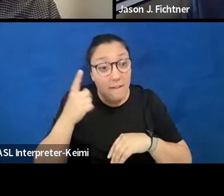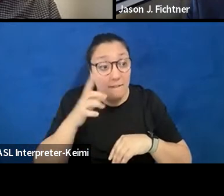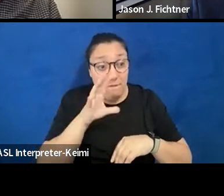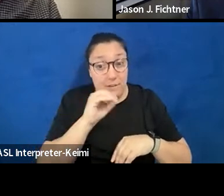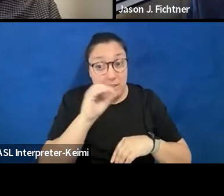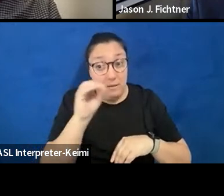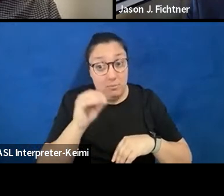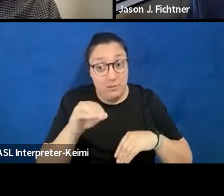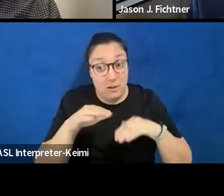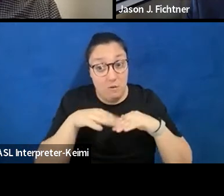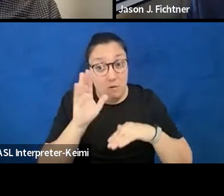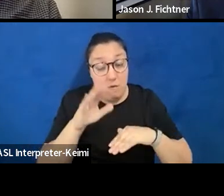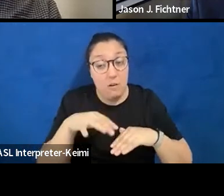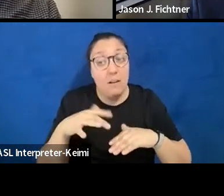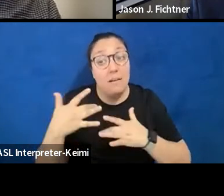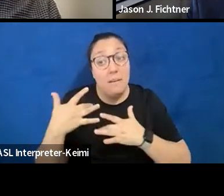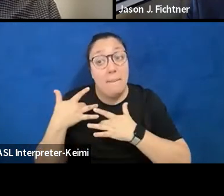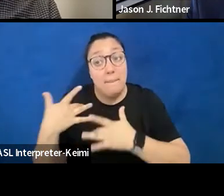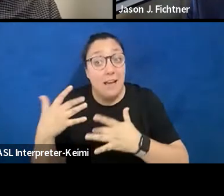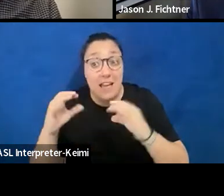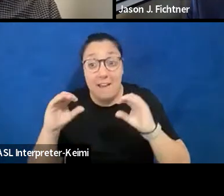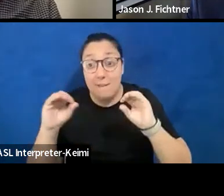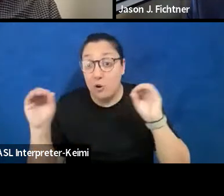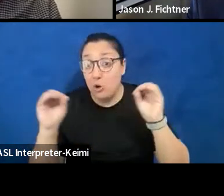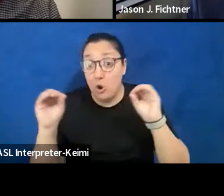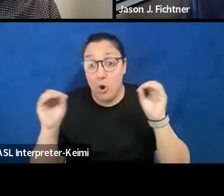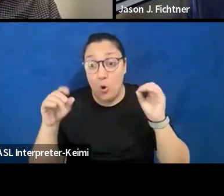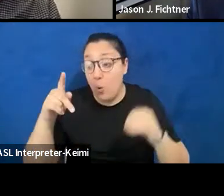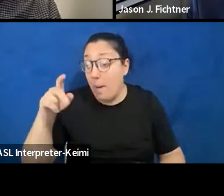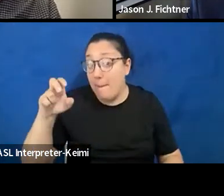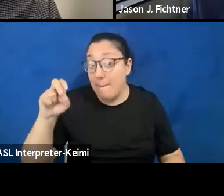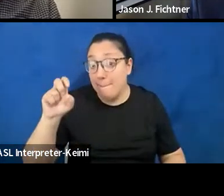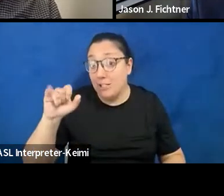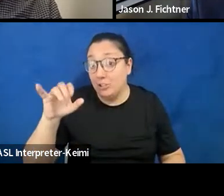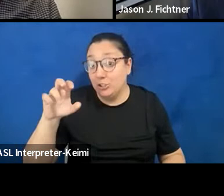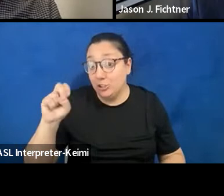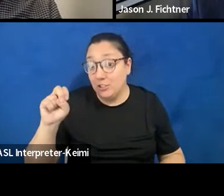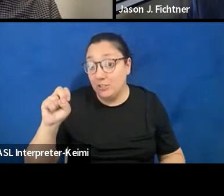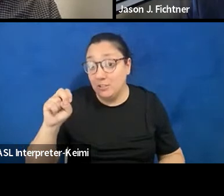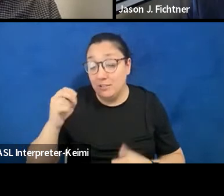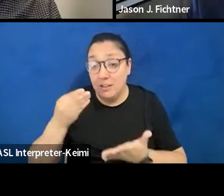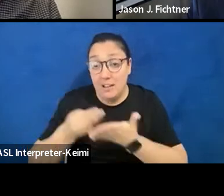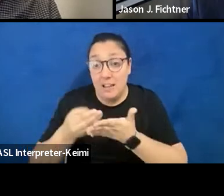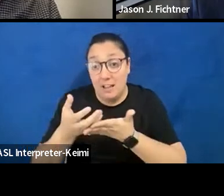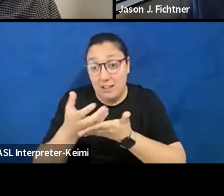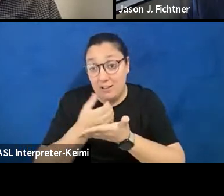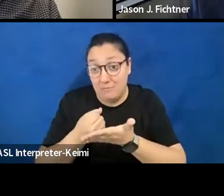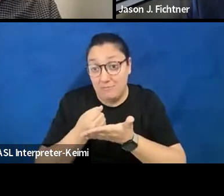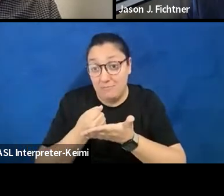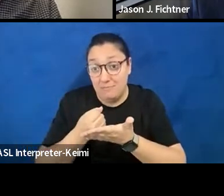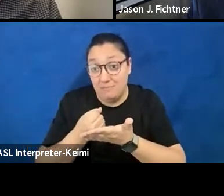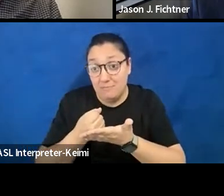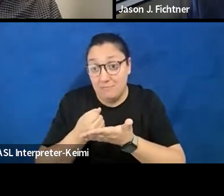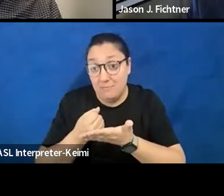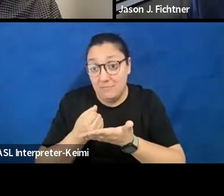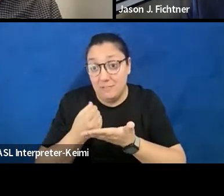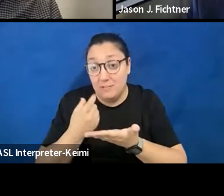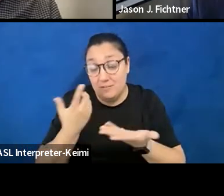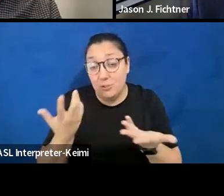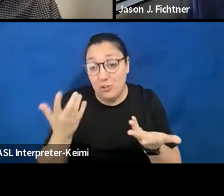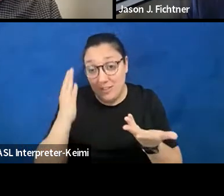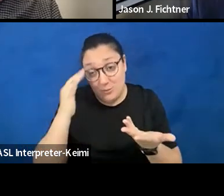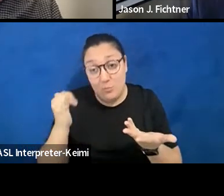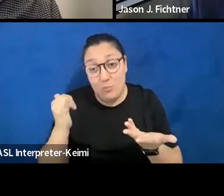65 and older had no pension income in 2017 in their household. So that's why Social Security is such a critical